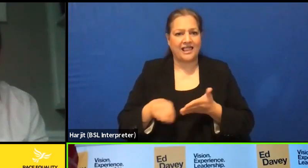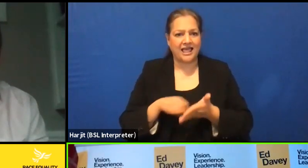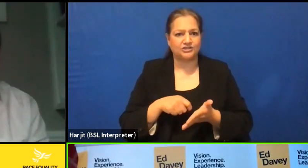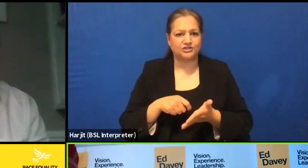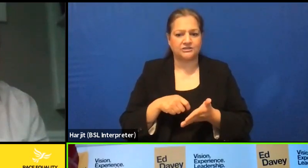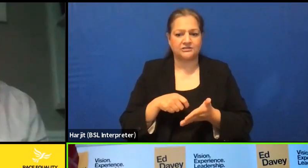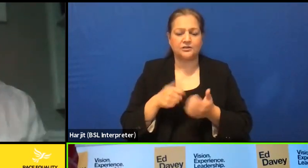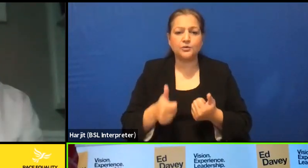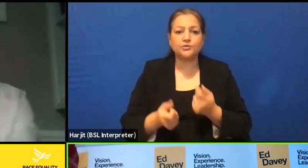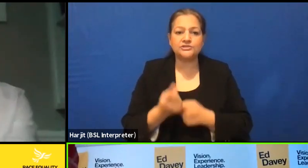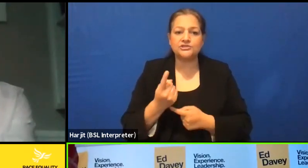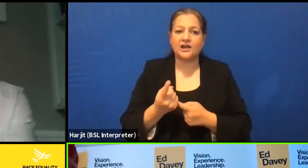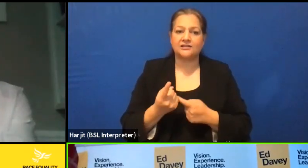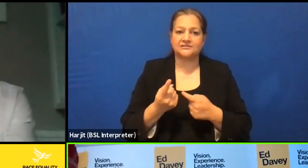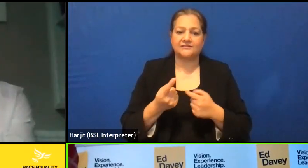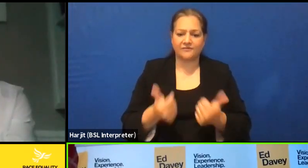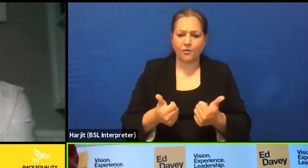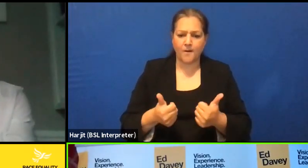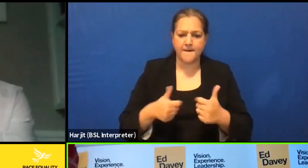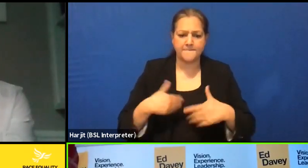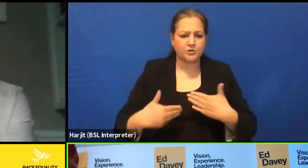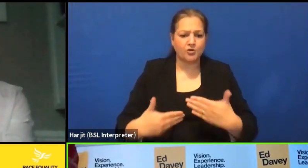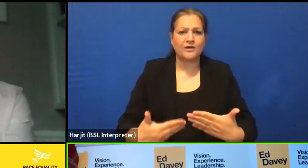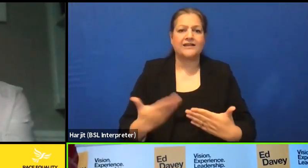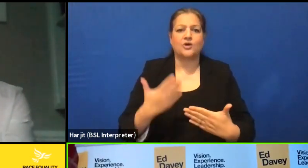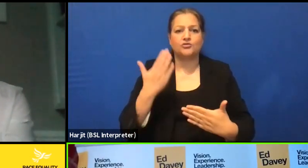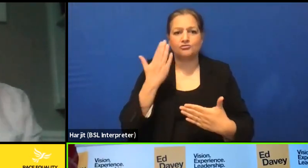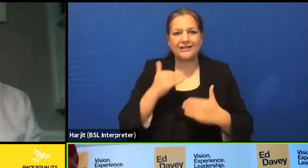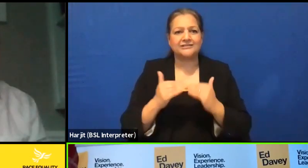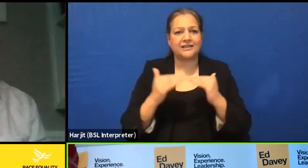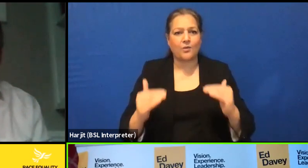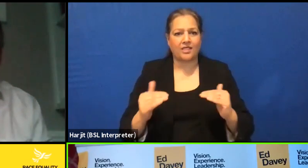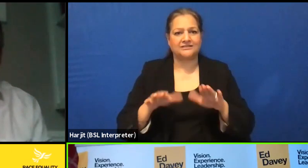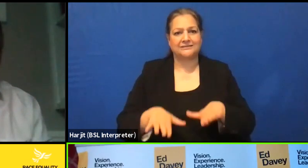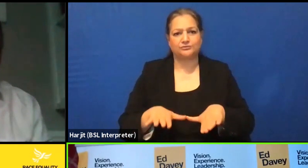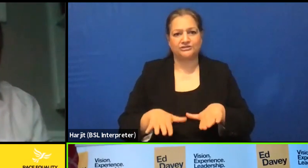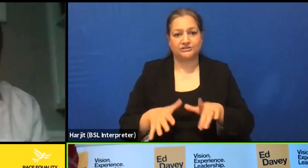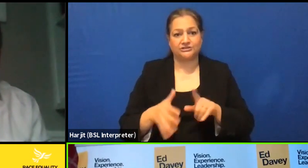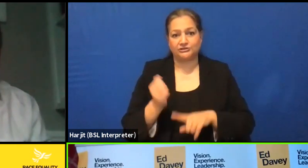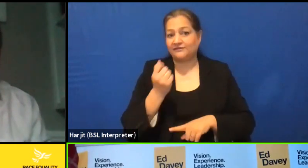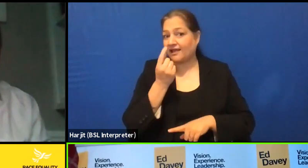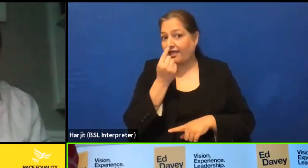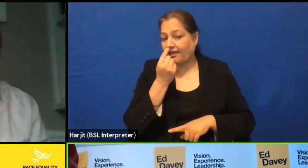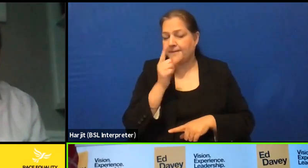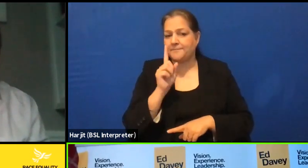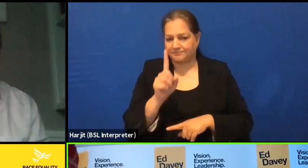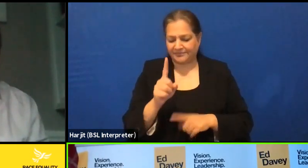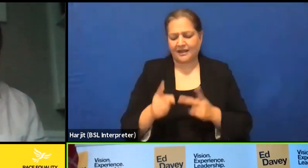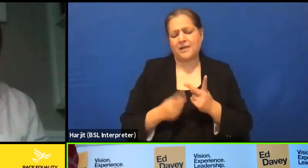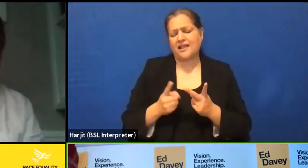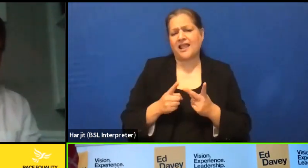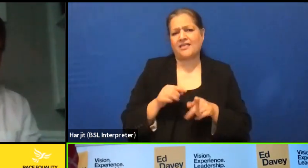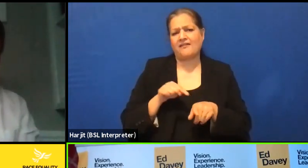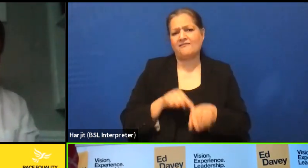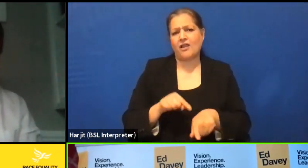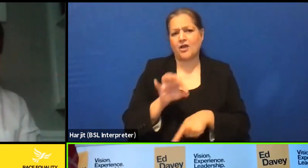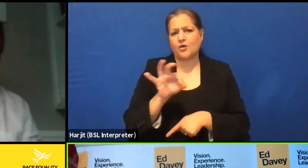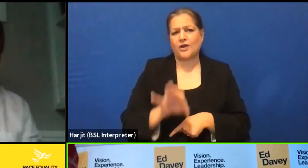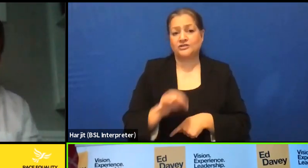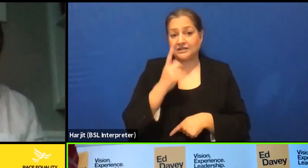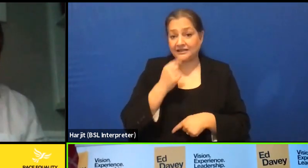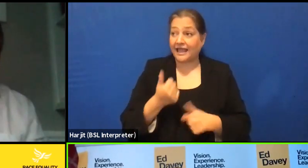real progress, sustained progress on racial equality in Britain. But there's a question that follows from can you get it? Because can you get